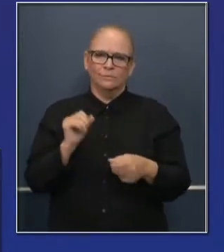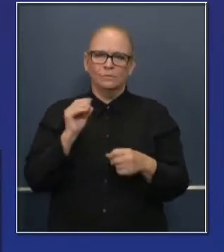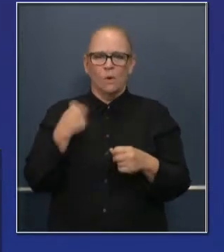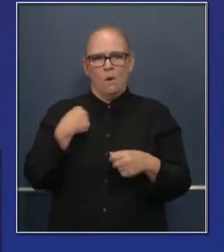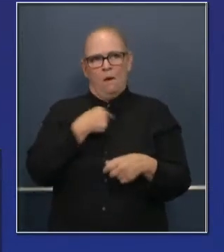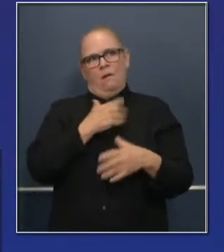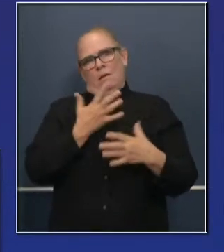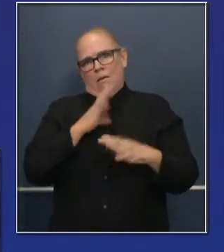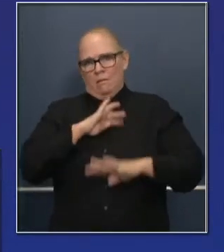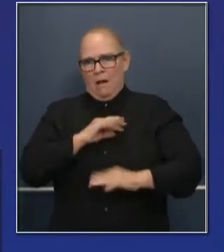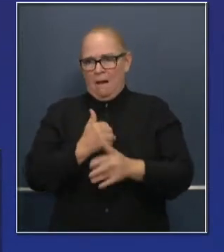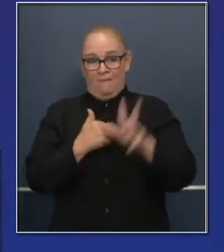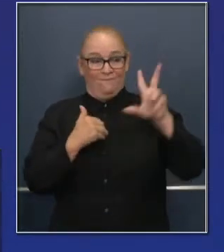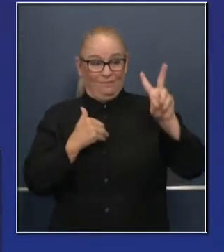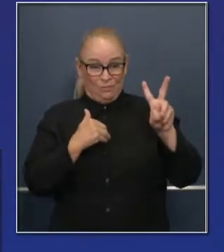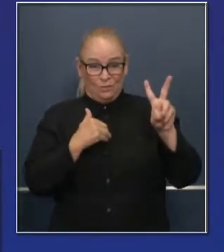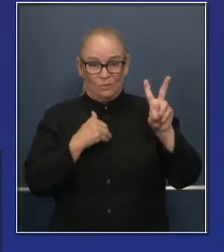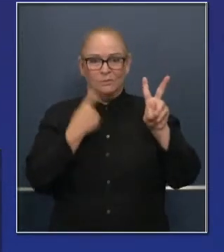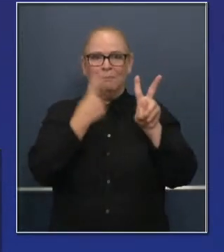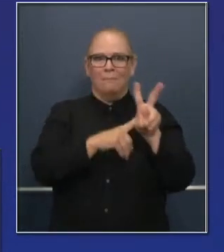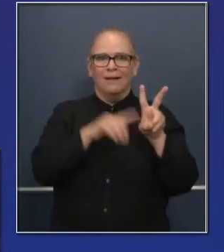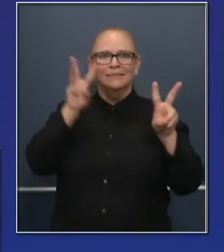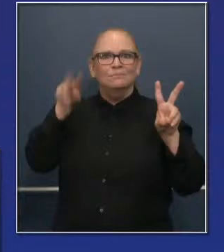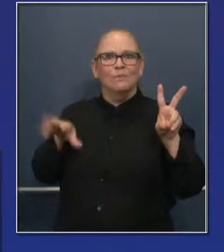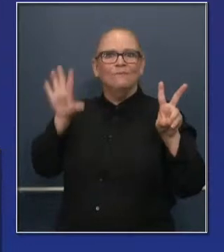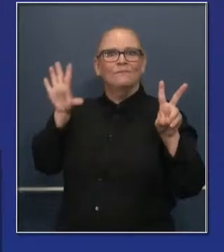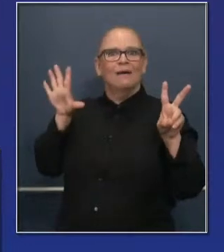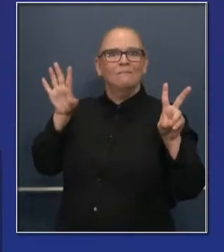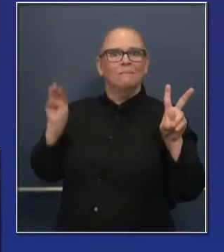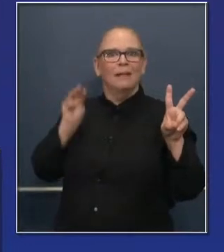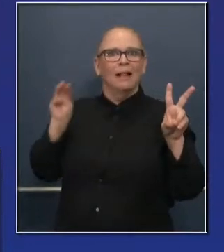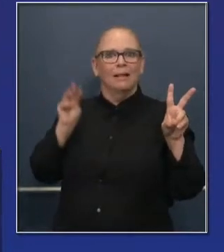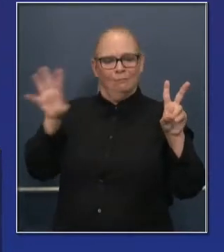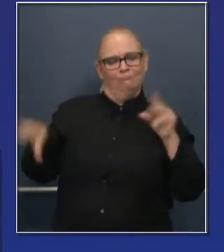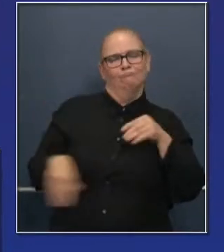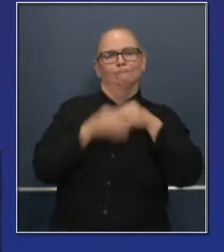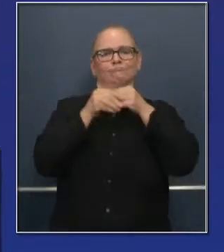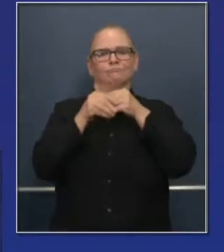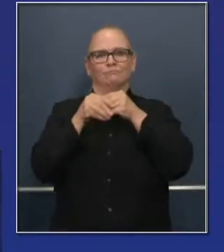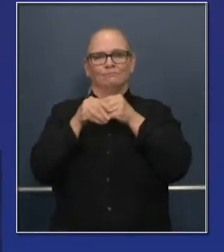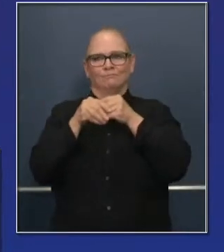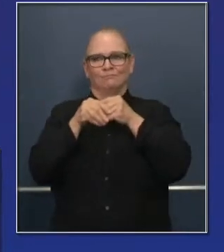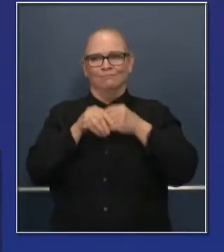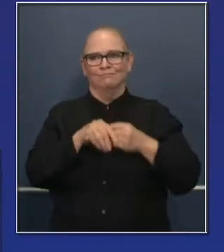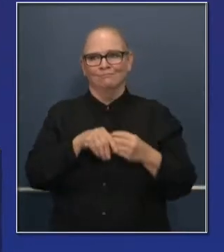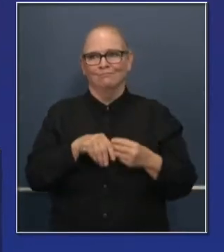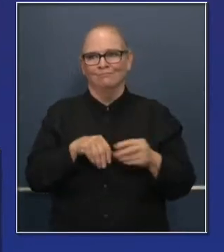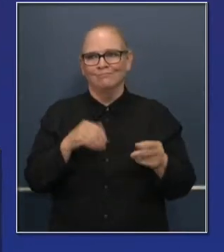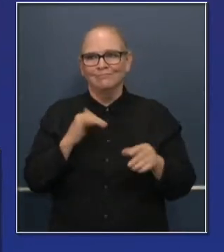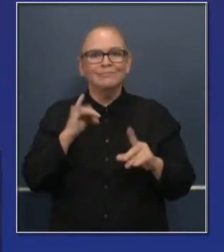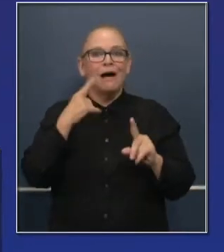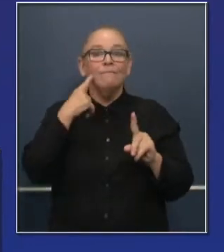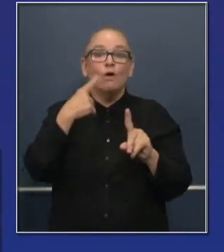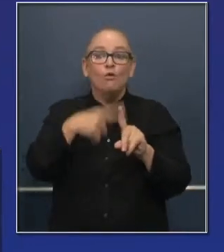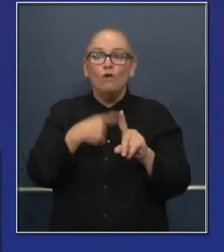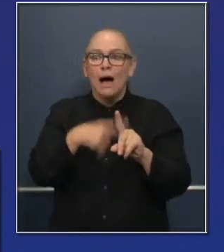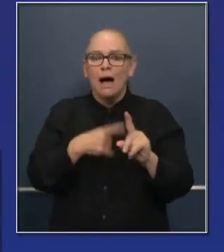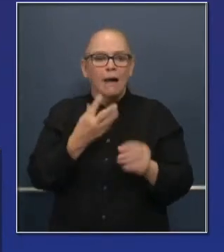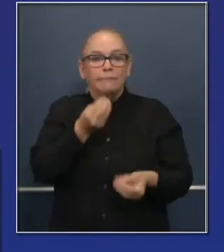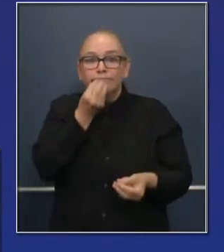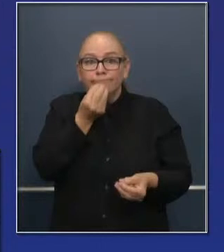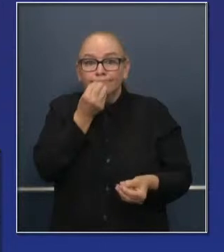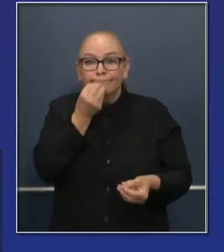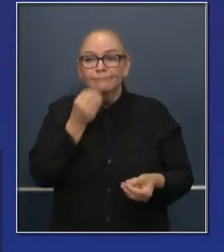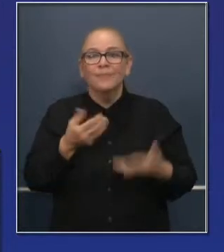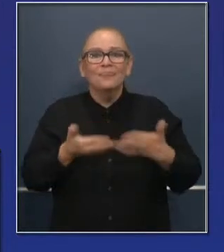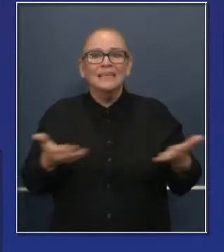million contribution that we announced last week. And this is for rent, supplies, really helping individuals with utility bills